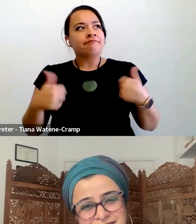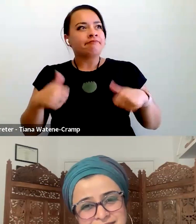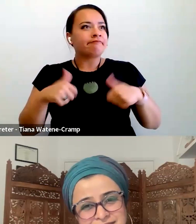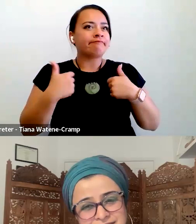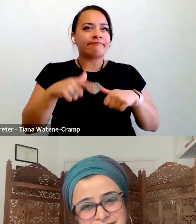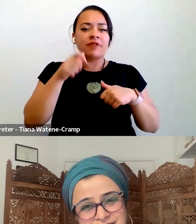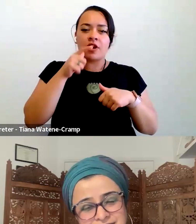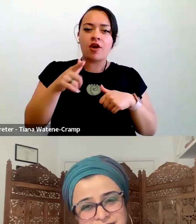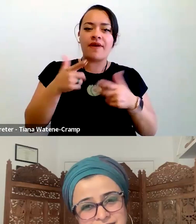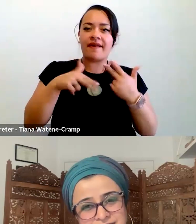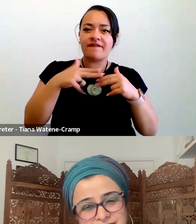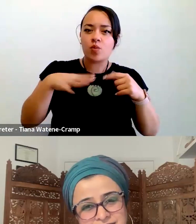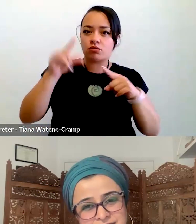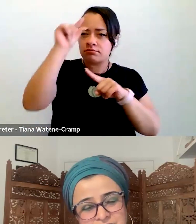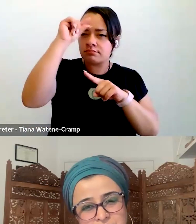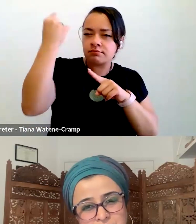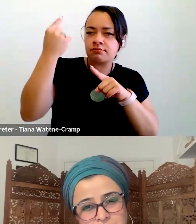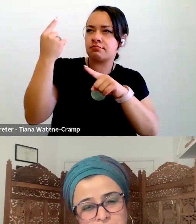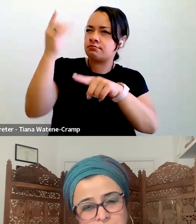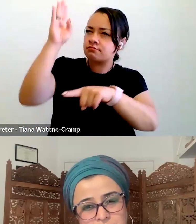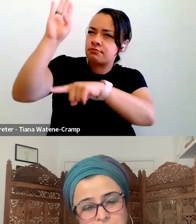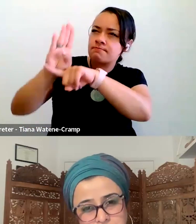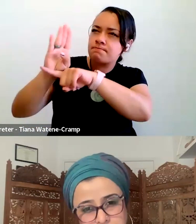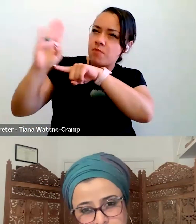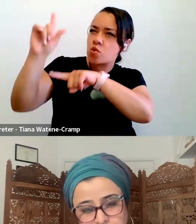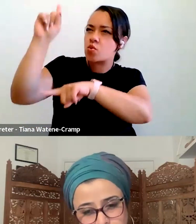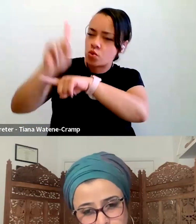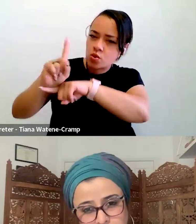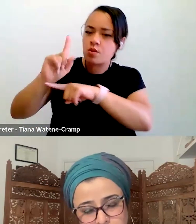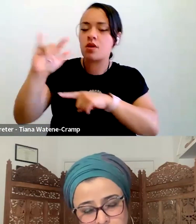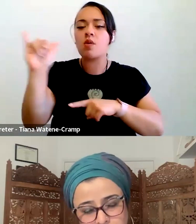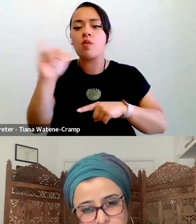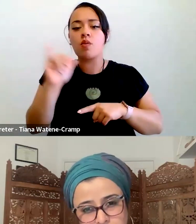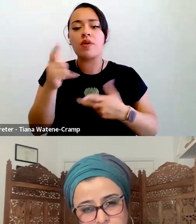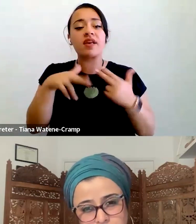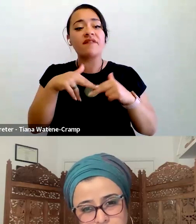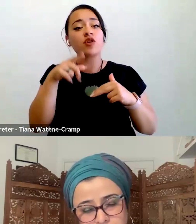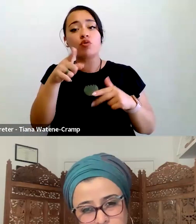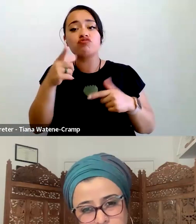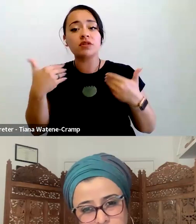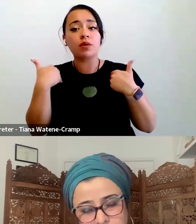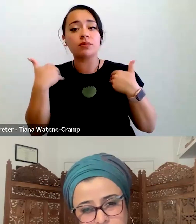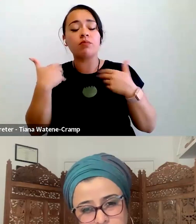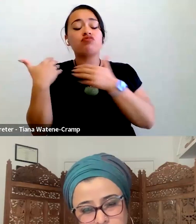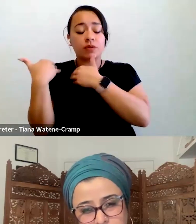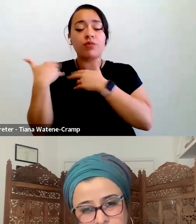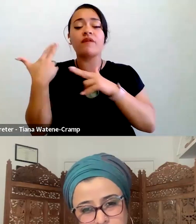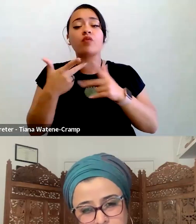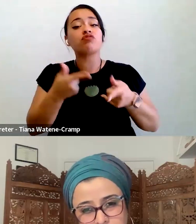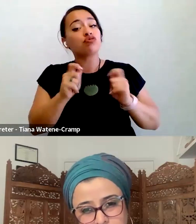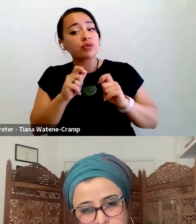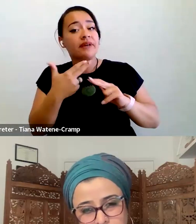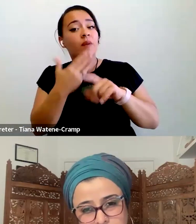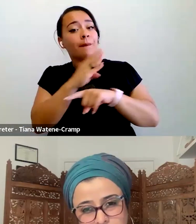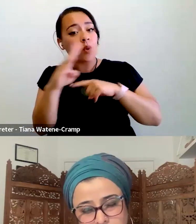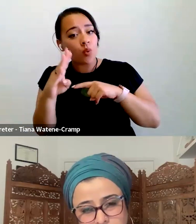aspiring to be on boards, or people responsible for recruiting for boards or organizations to,